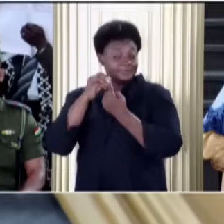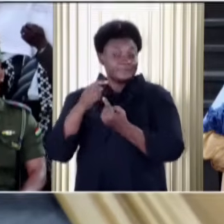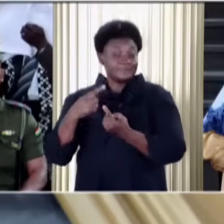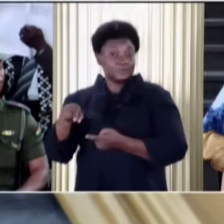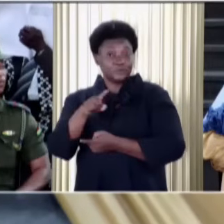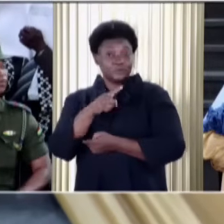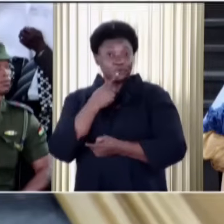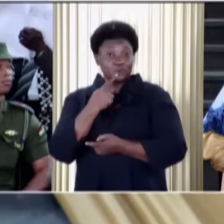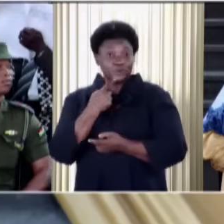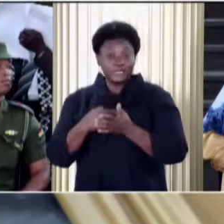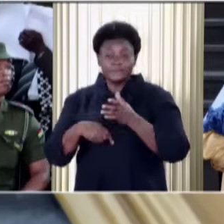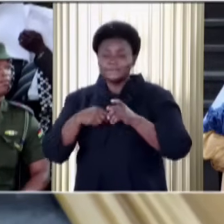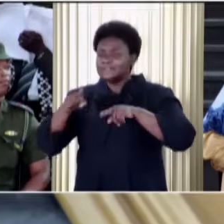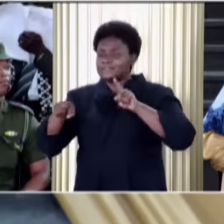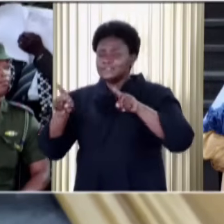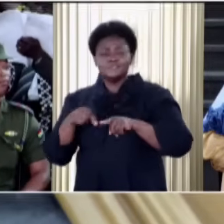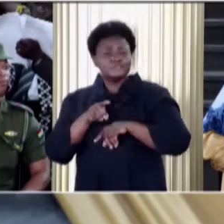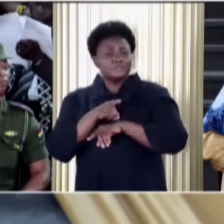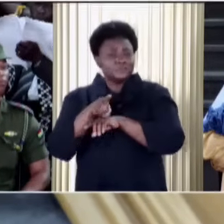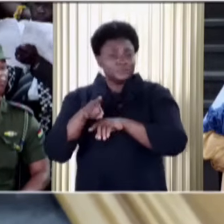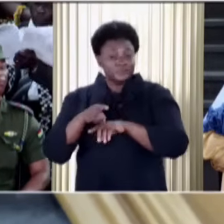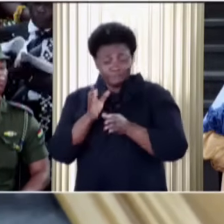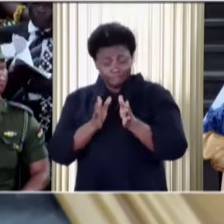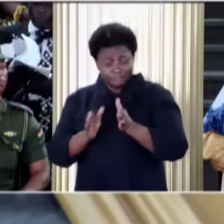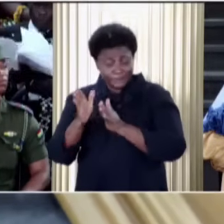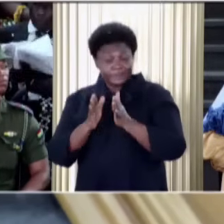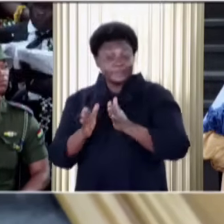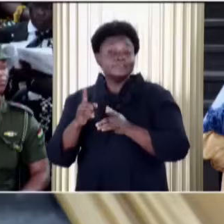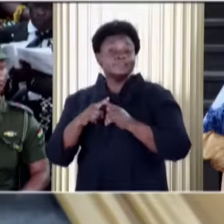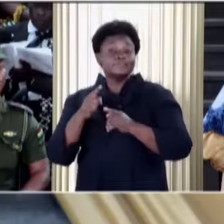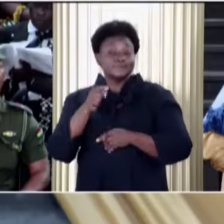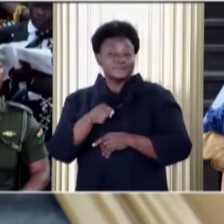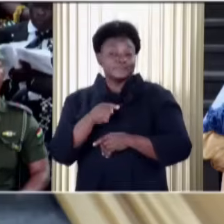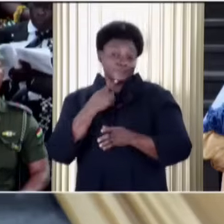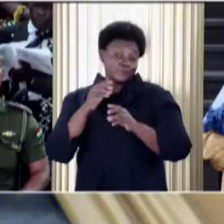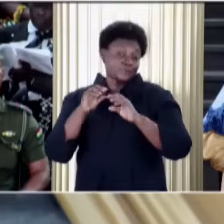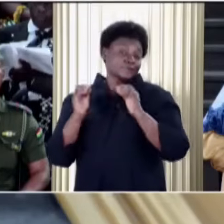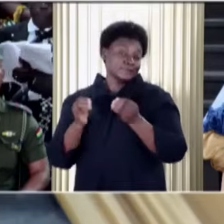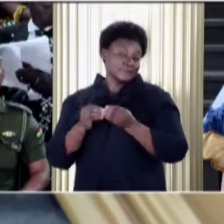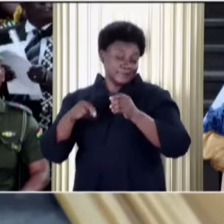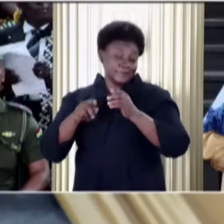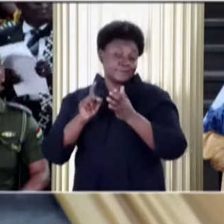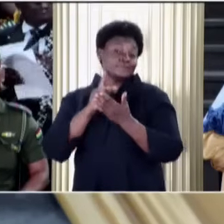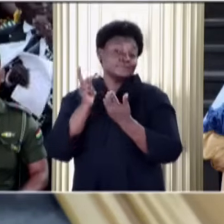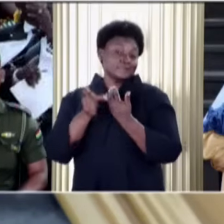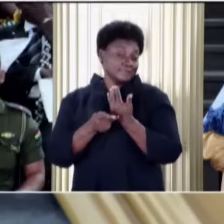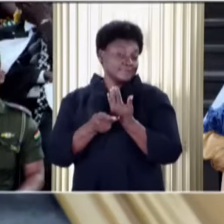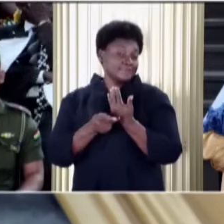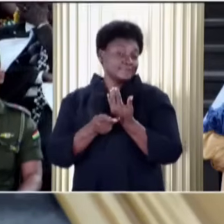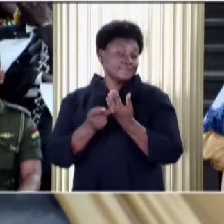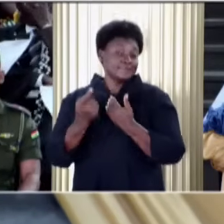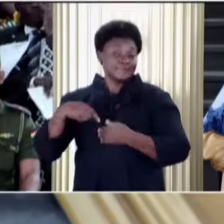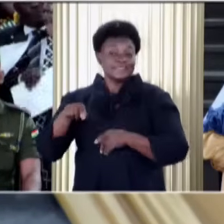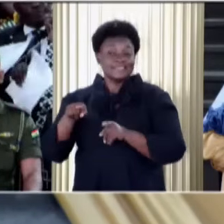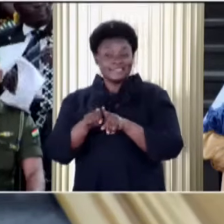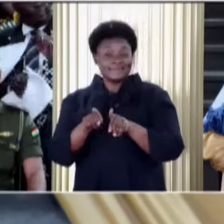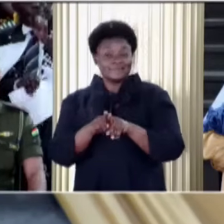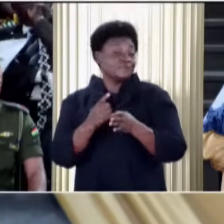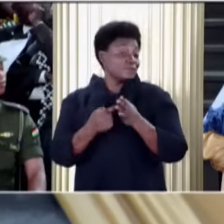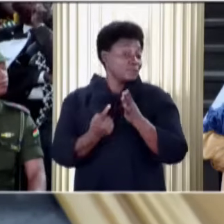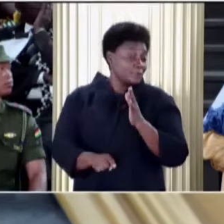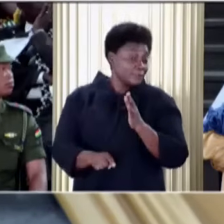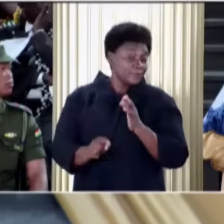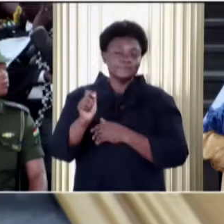played various roles in the planning and organization of today's event, as well as the